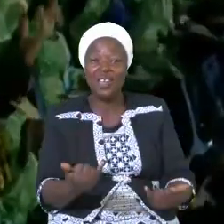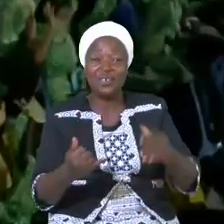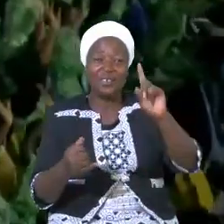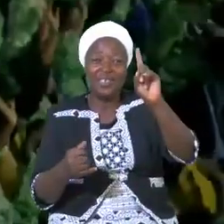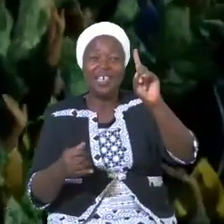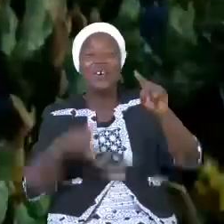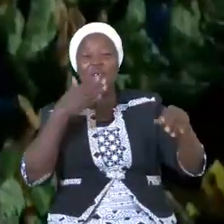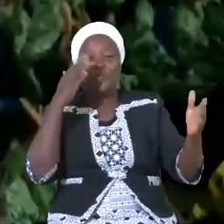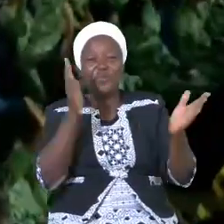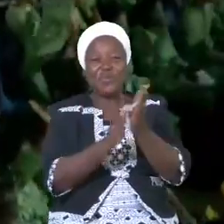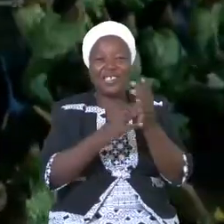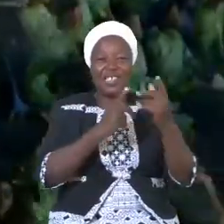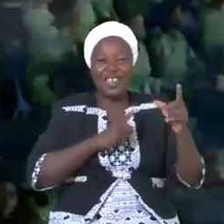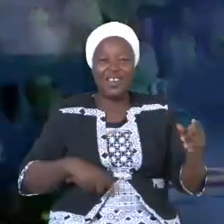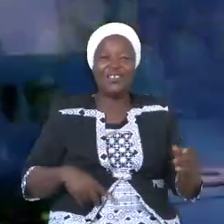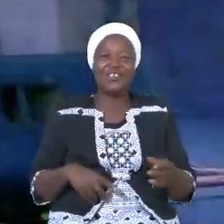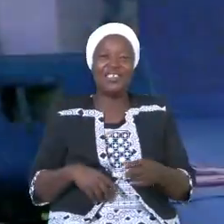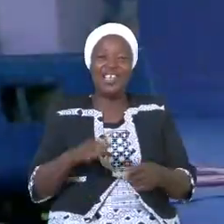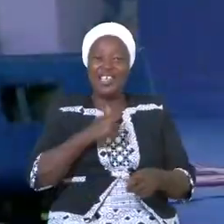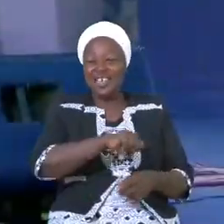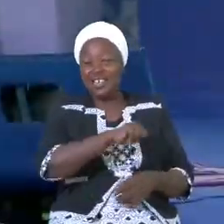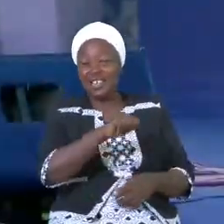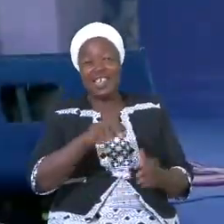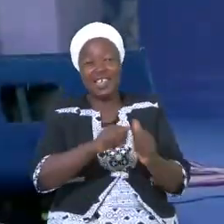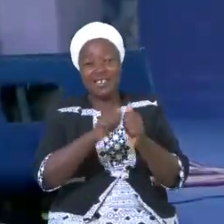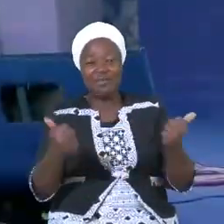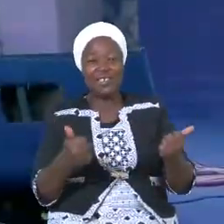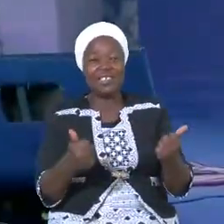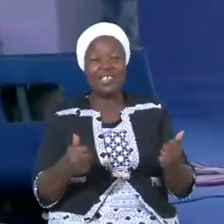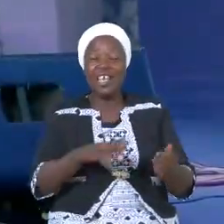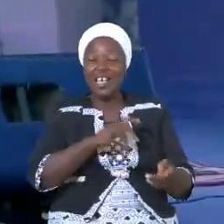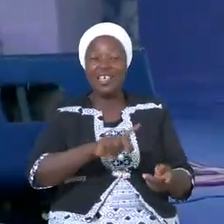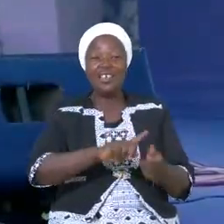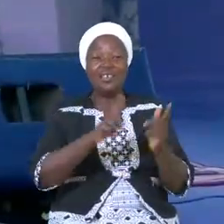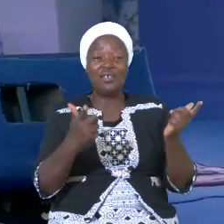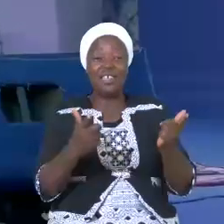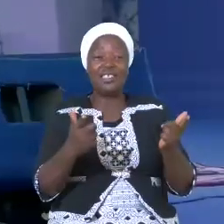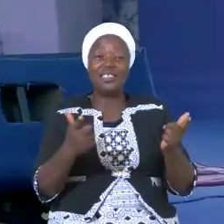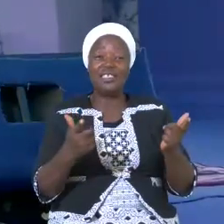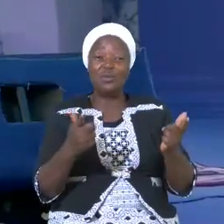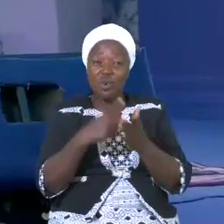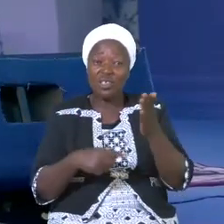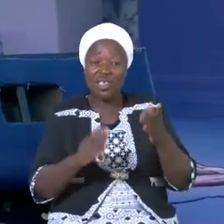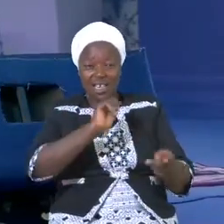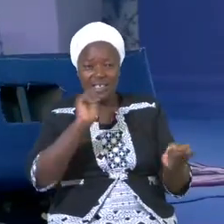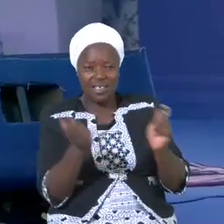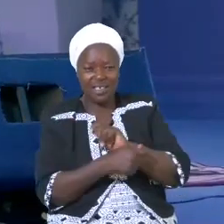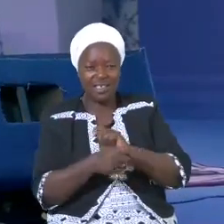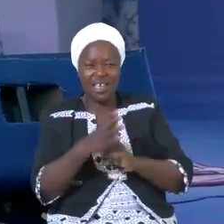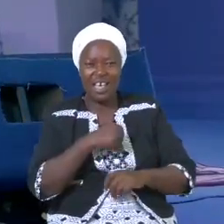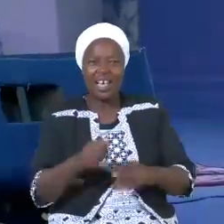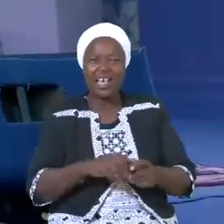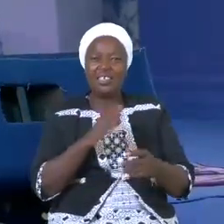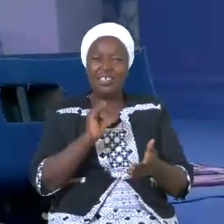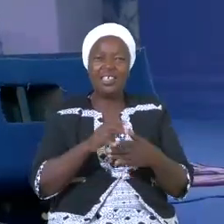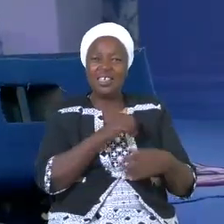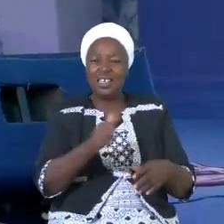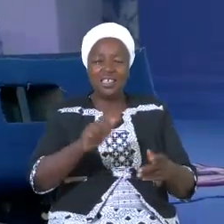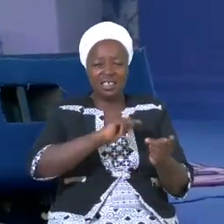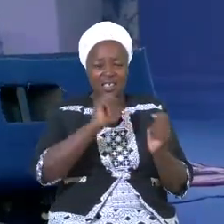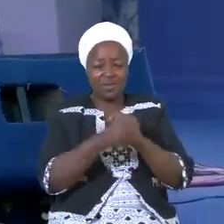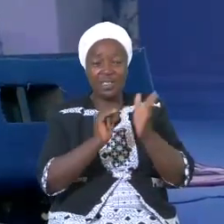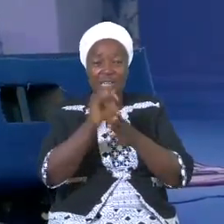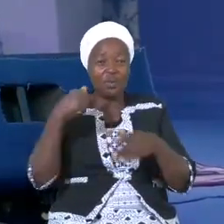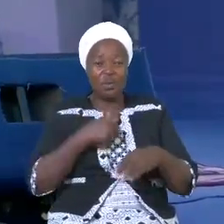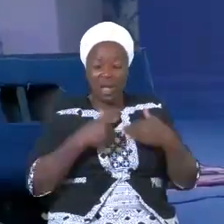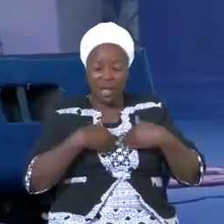a change a transformation that we have the power to conquer